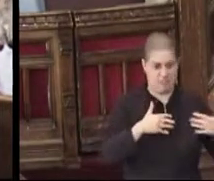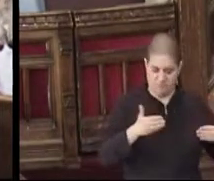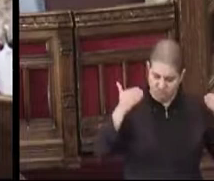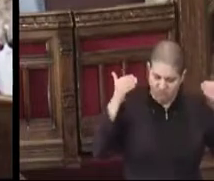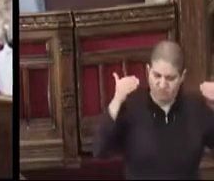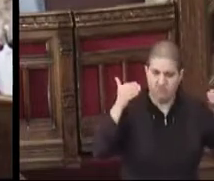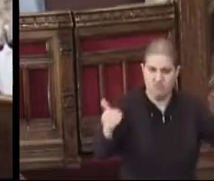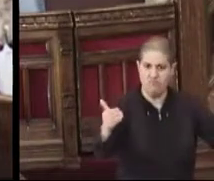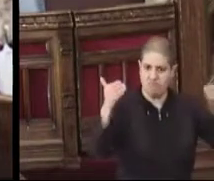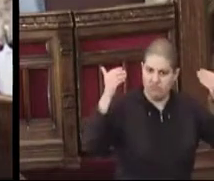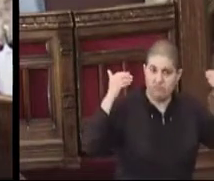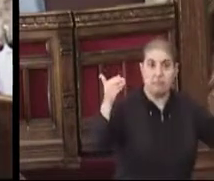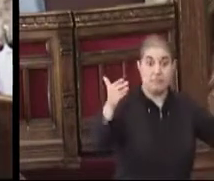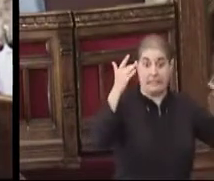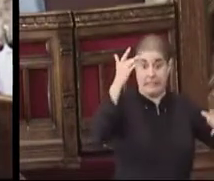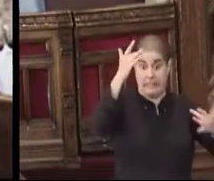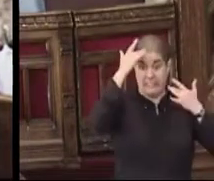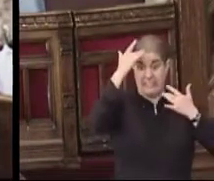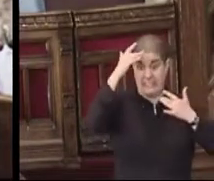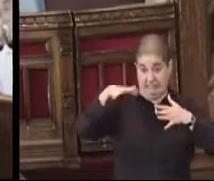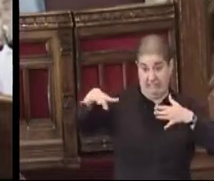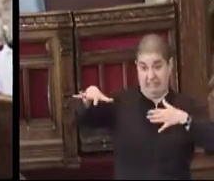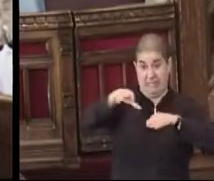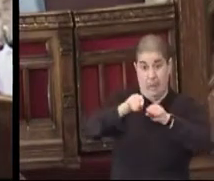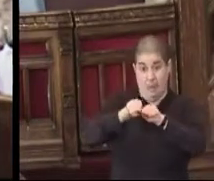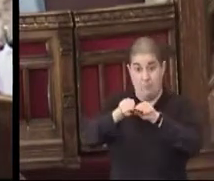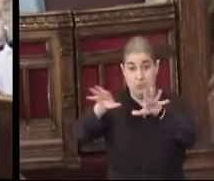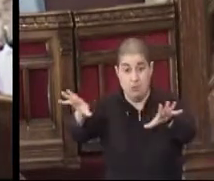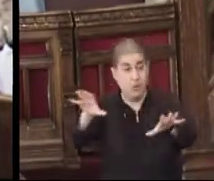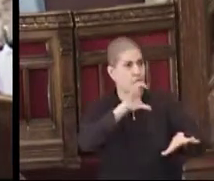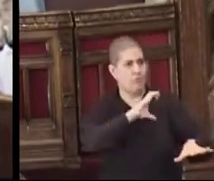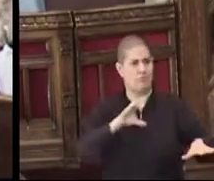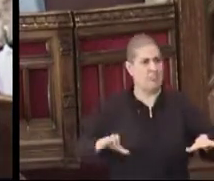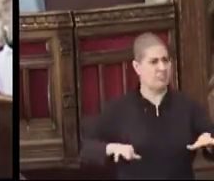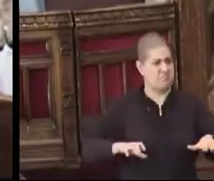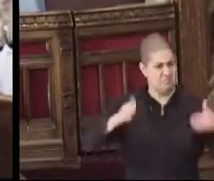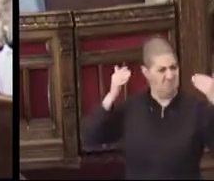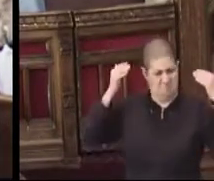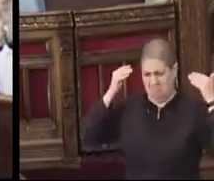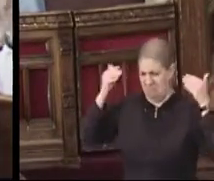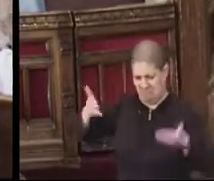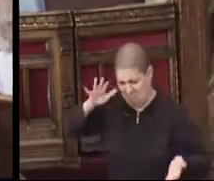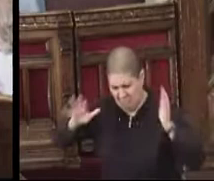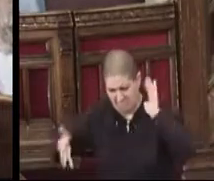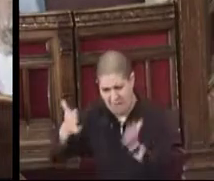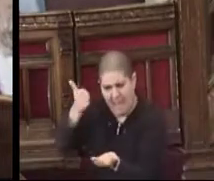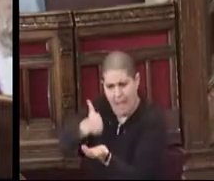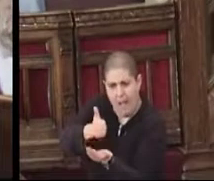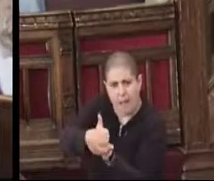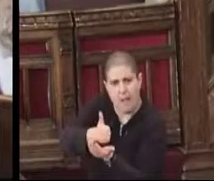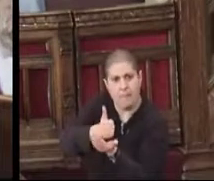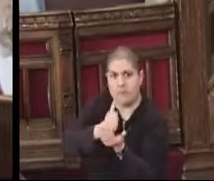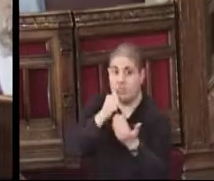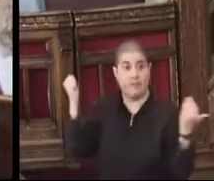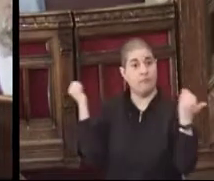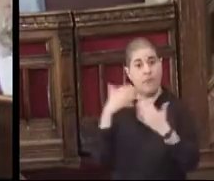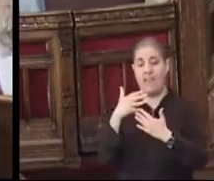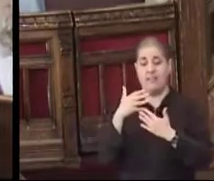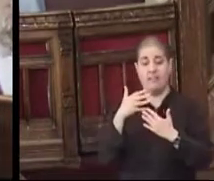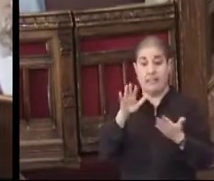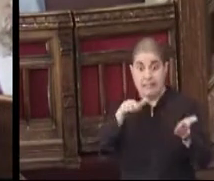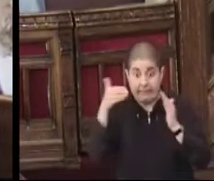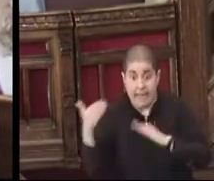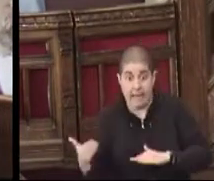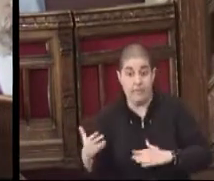there was a major disease in an area, Christians were one of the first people to go in and help because they weren't afraid. They weren't afraid of